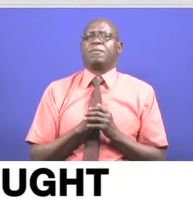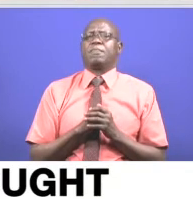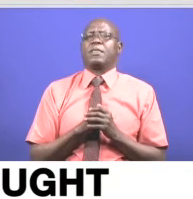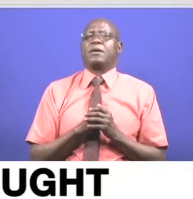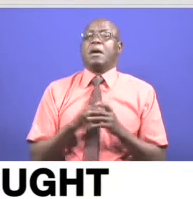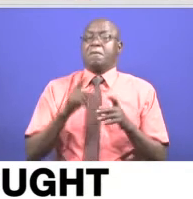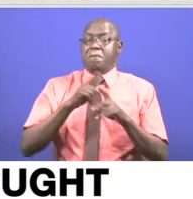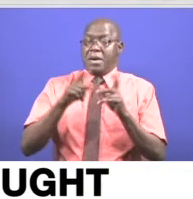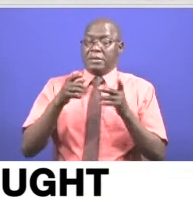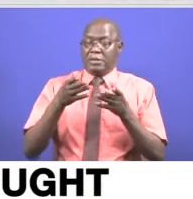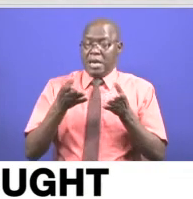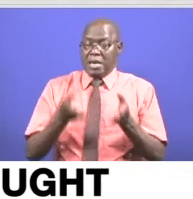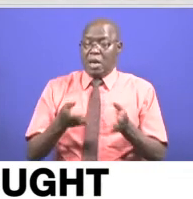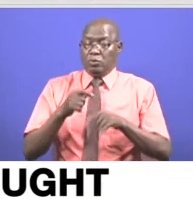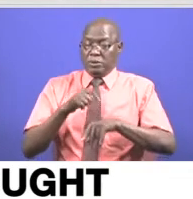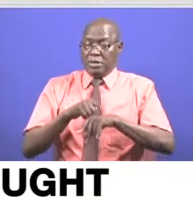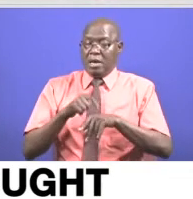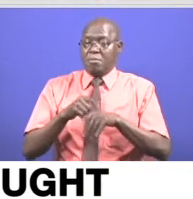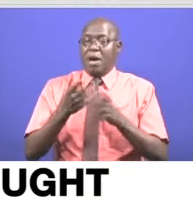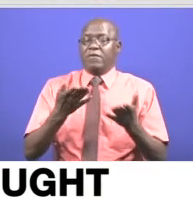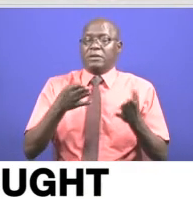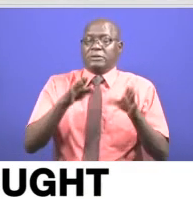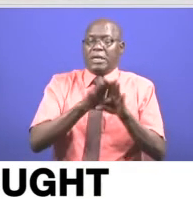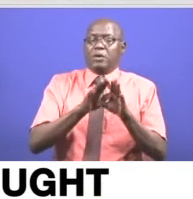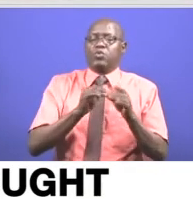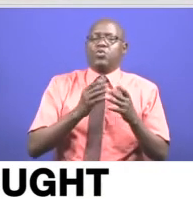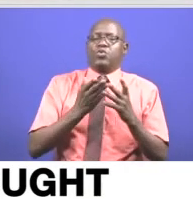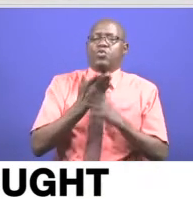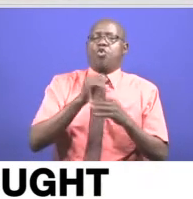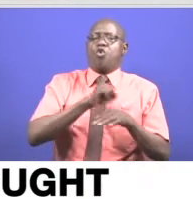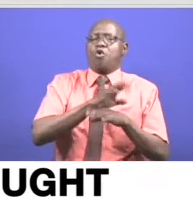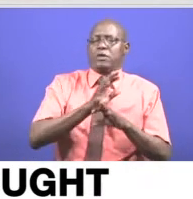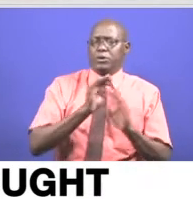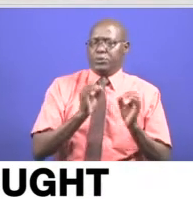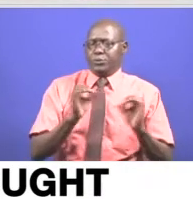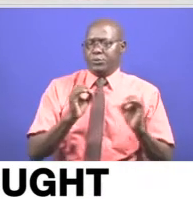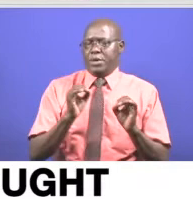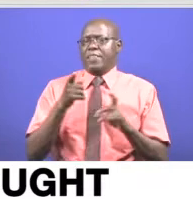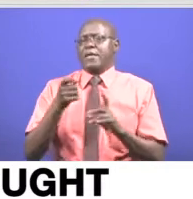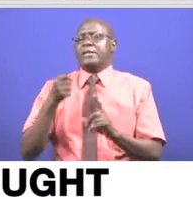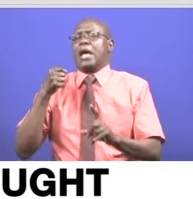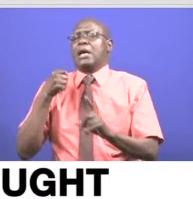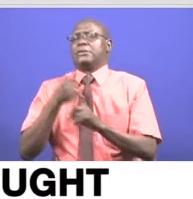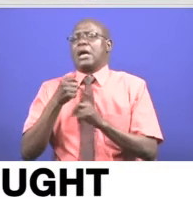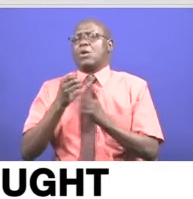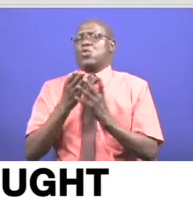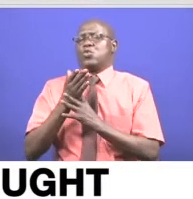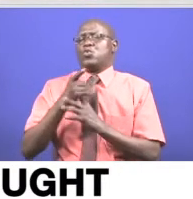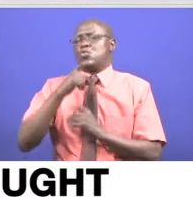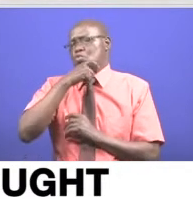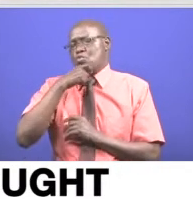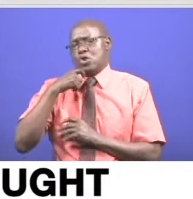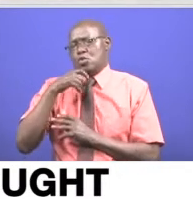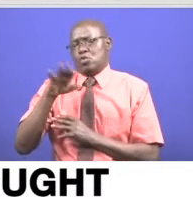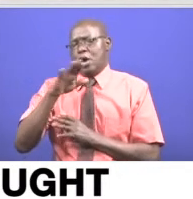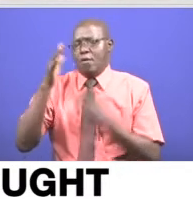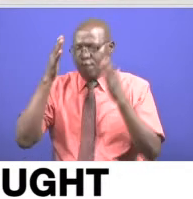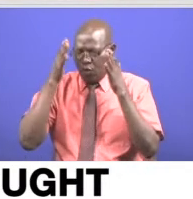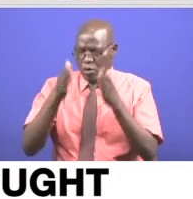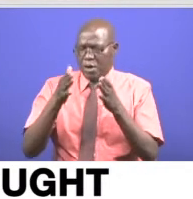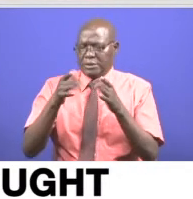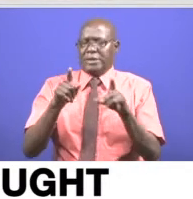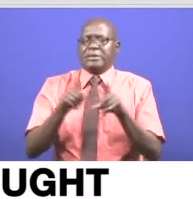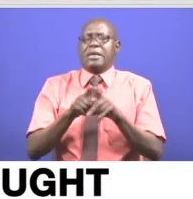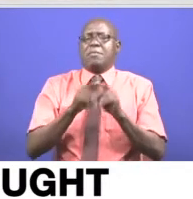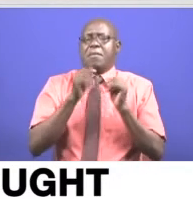this time it's not a shutdown by COVID, it's an attack by drought. So we will not focus like the Bariki